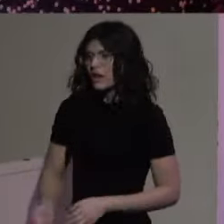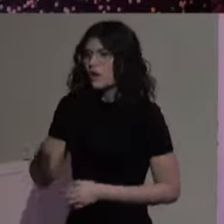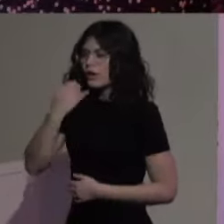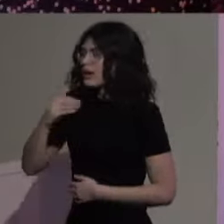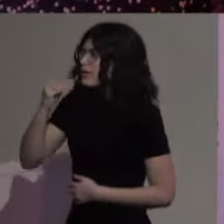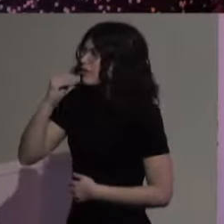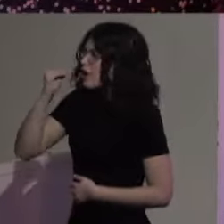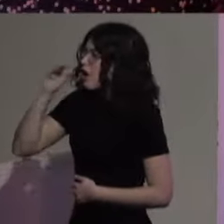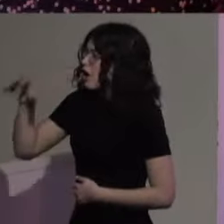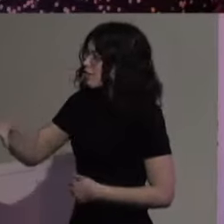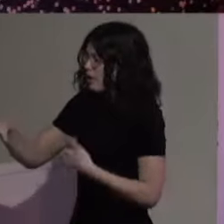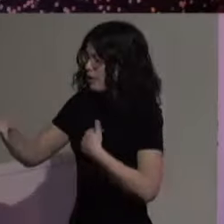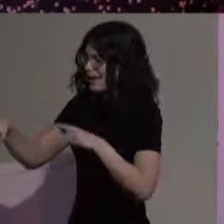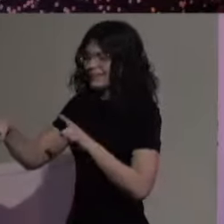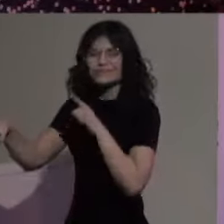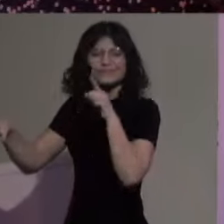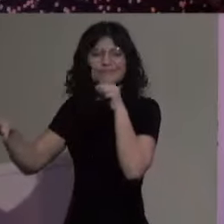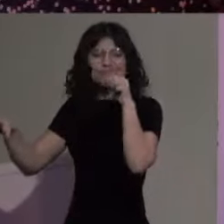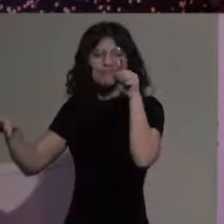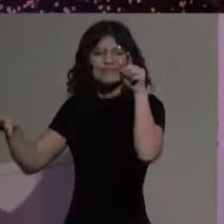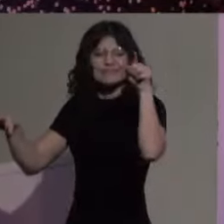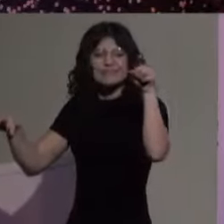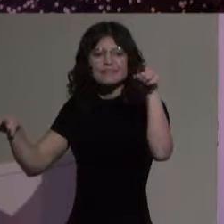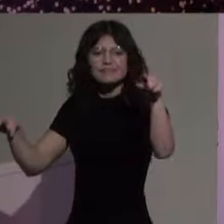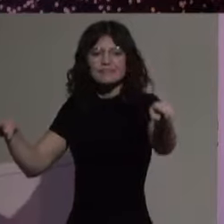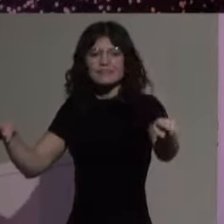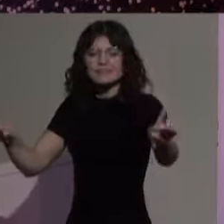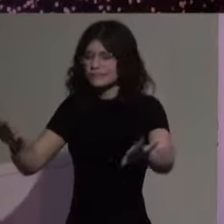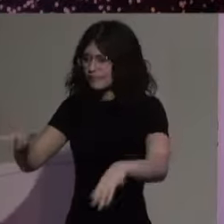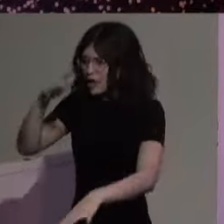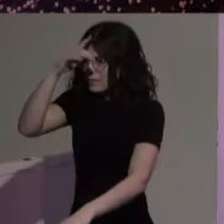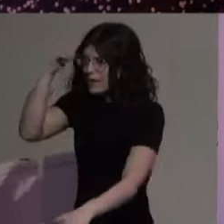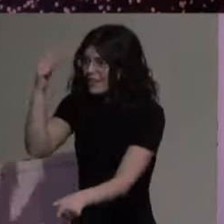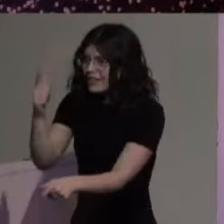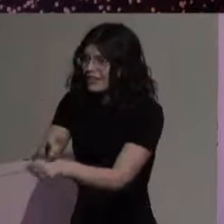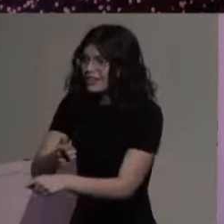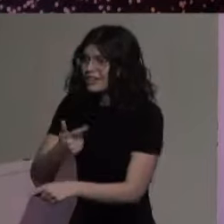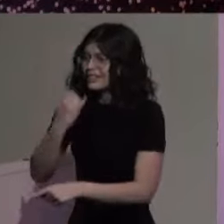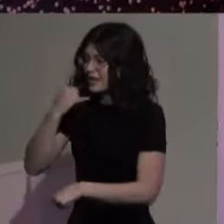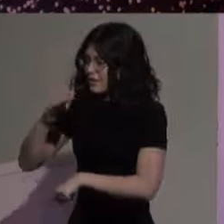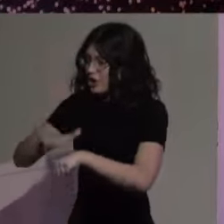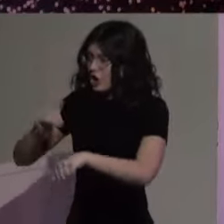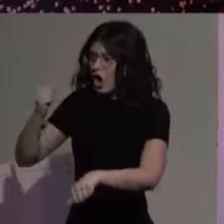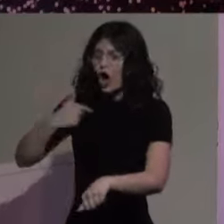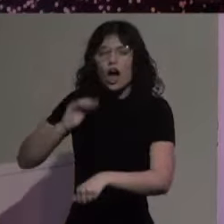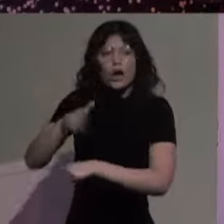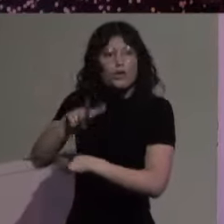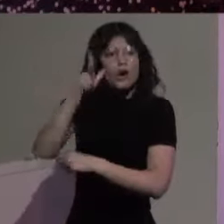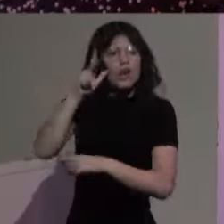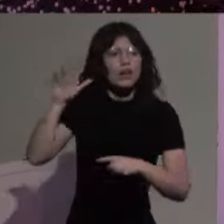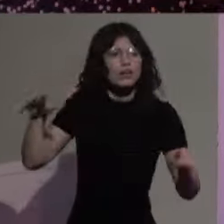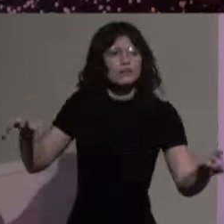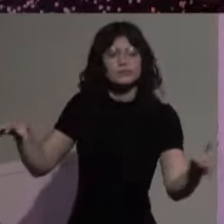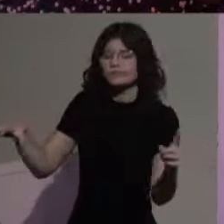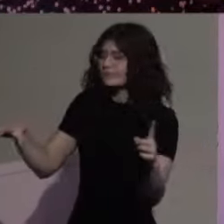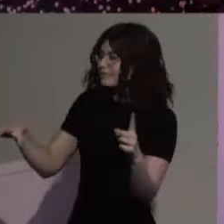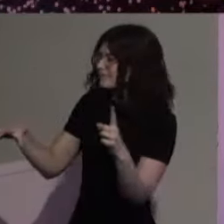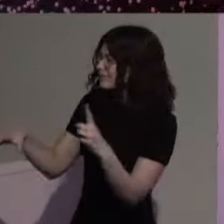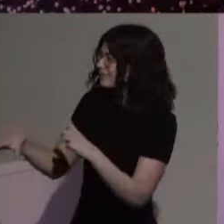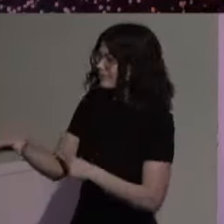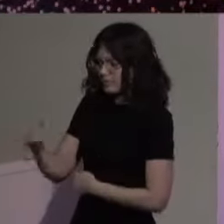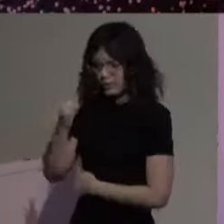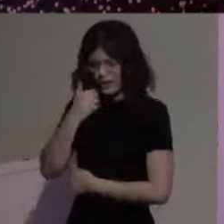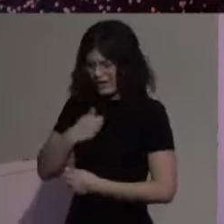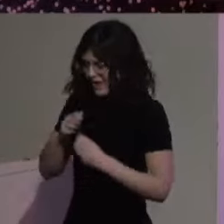What if I'm far from home? Oh, brother, I will hear you call. What if I